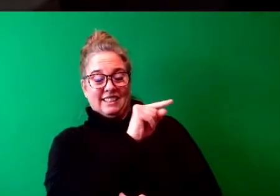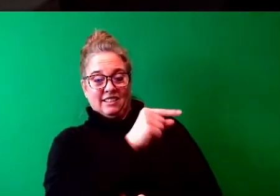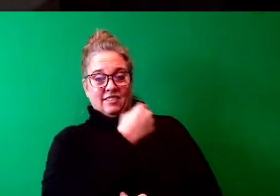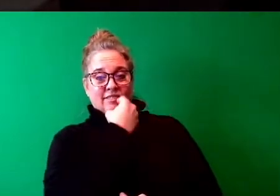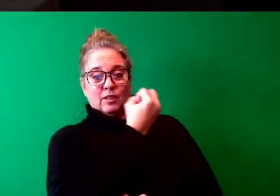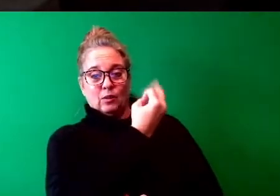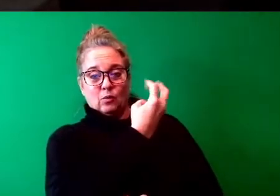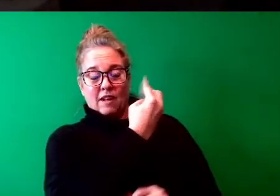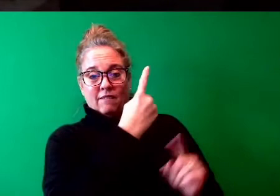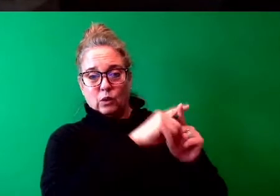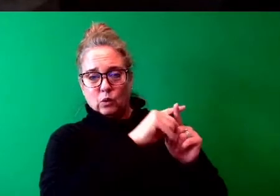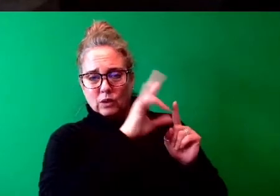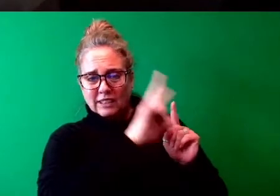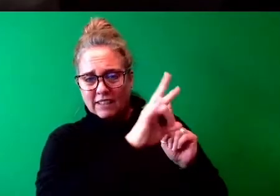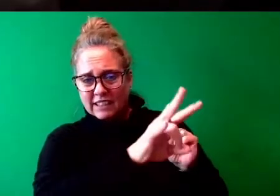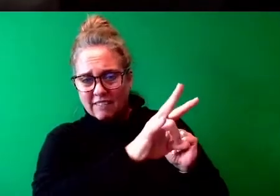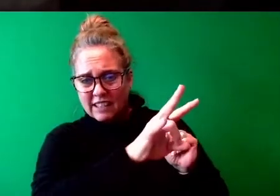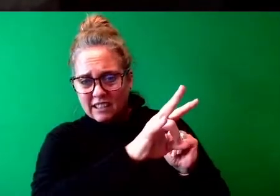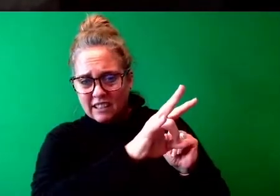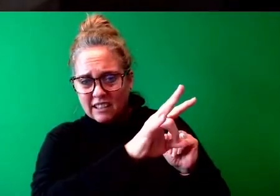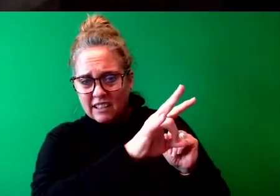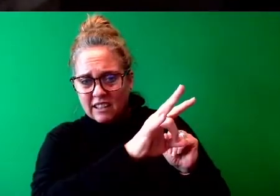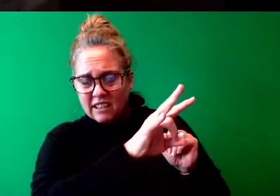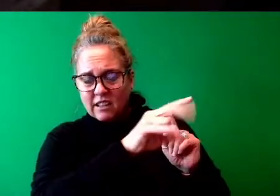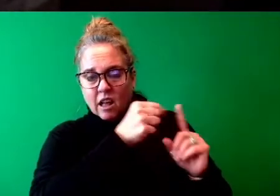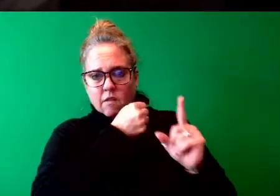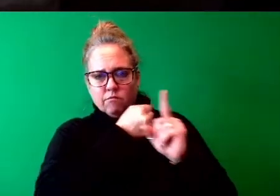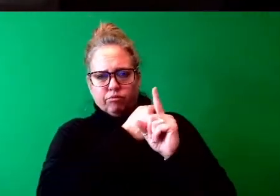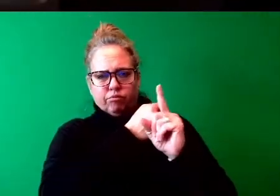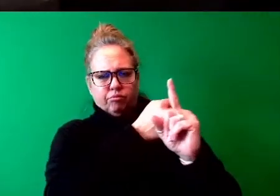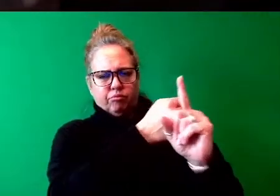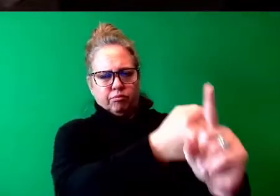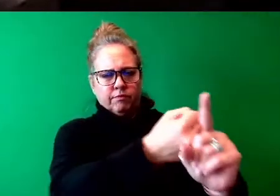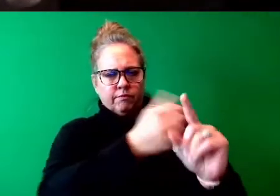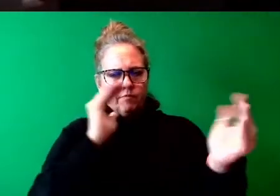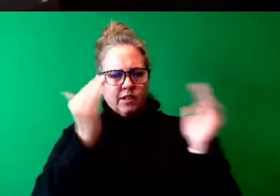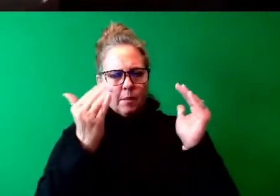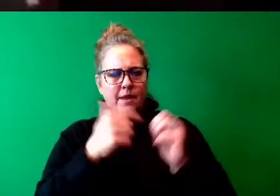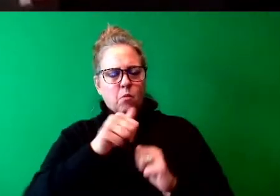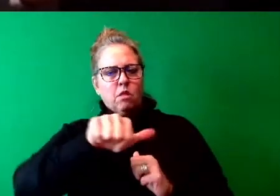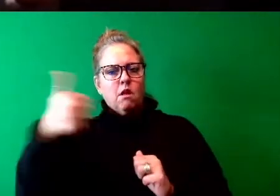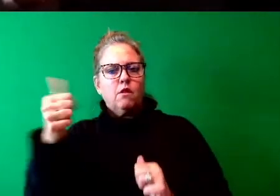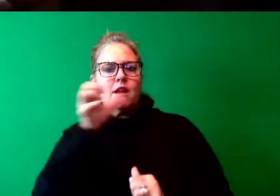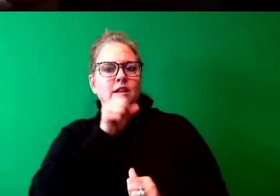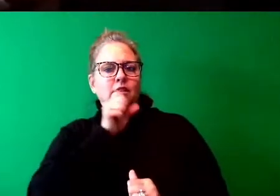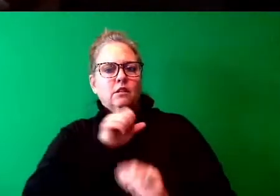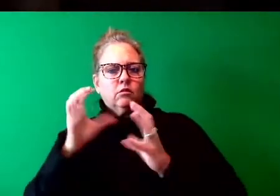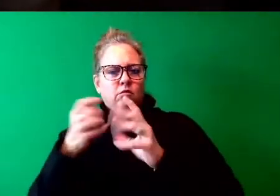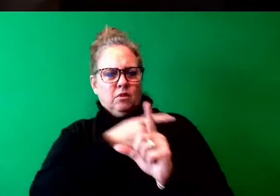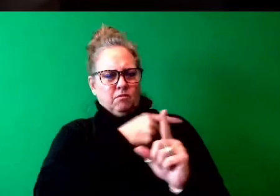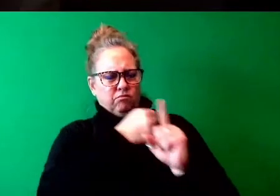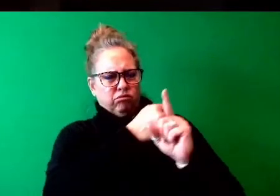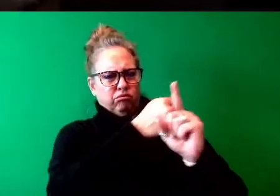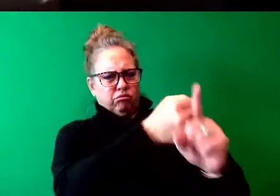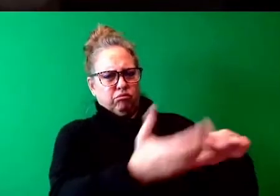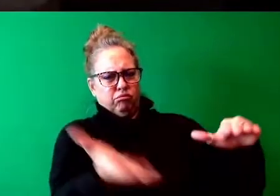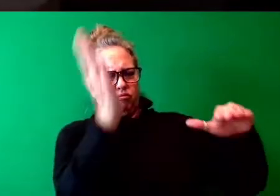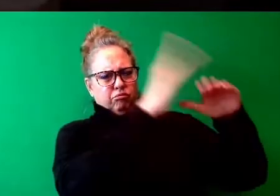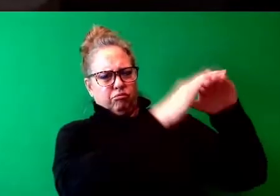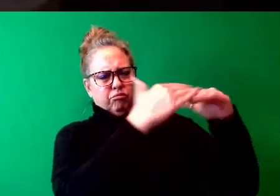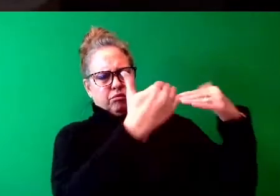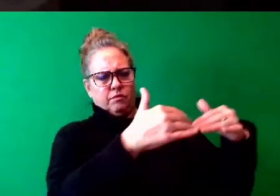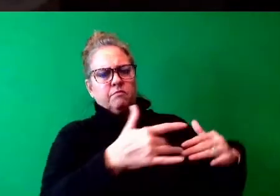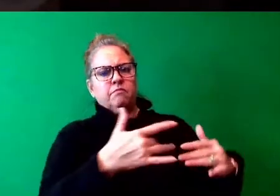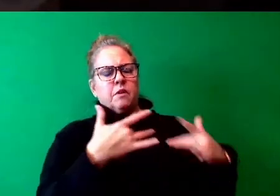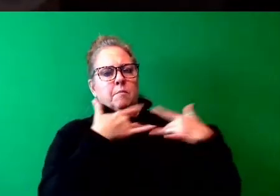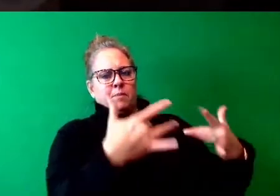12 to 17. Early August, they were getting hit with the virus or age groups in terms of incidence, not raw numbers, because the adults will